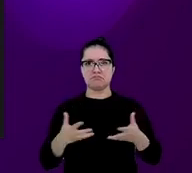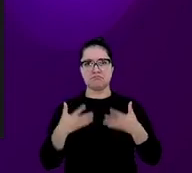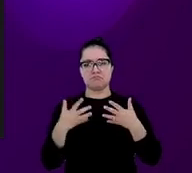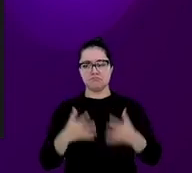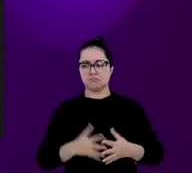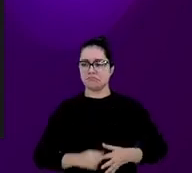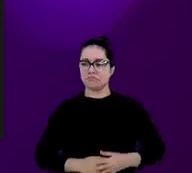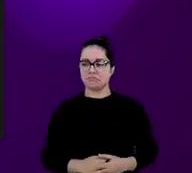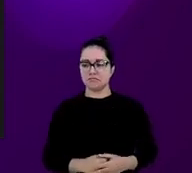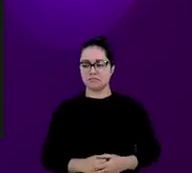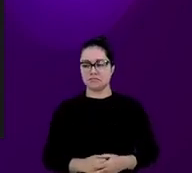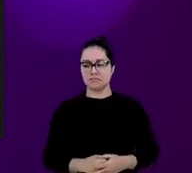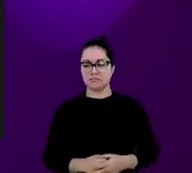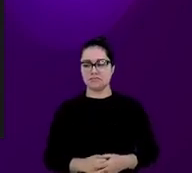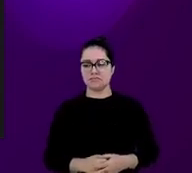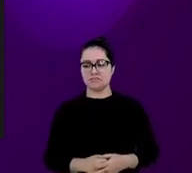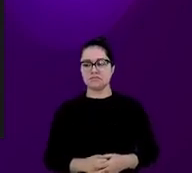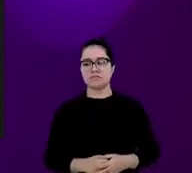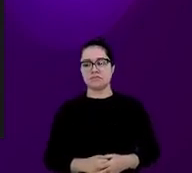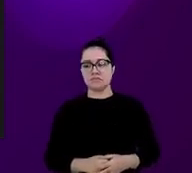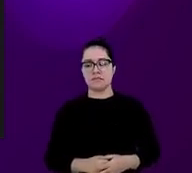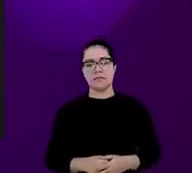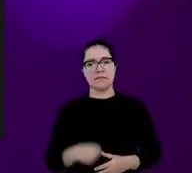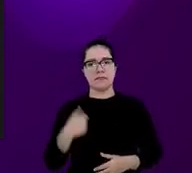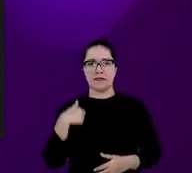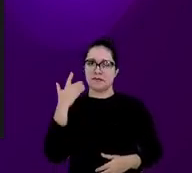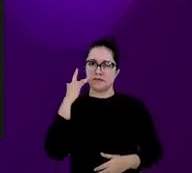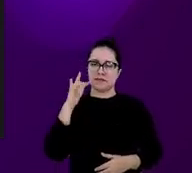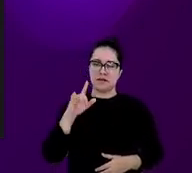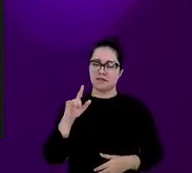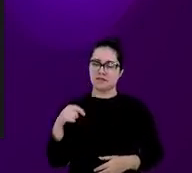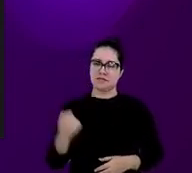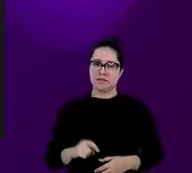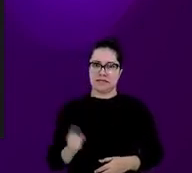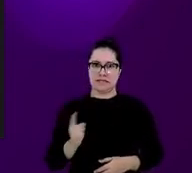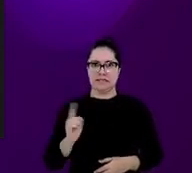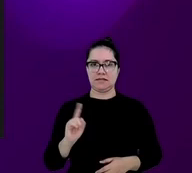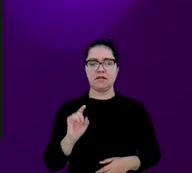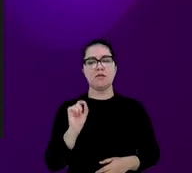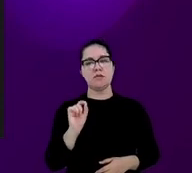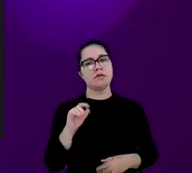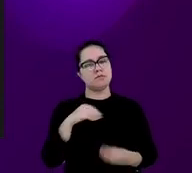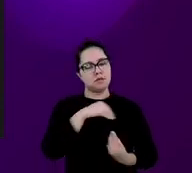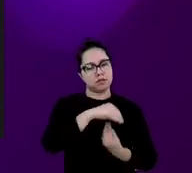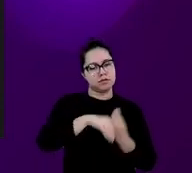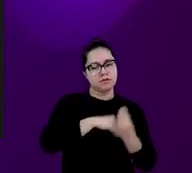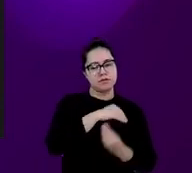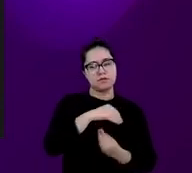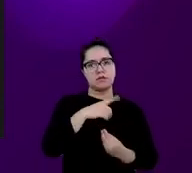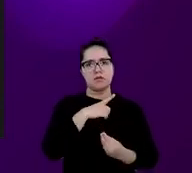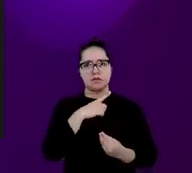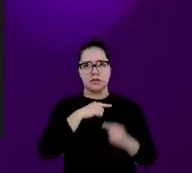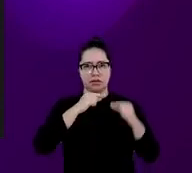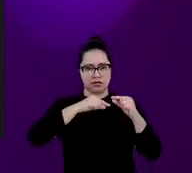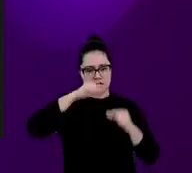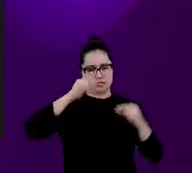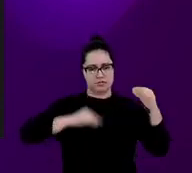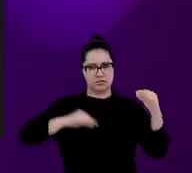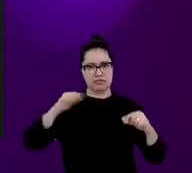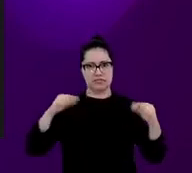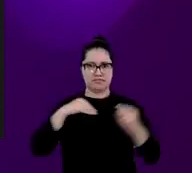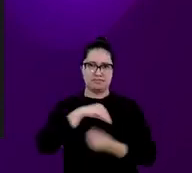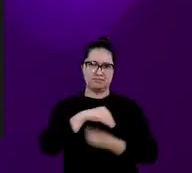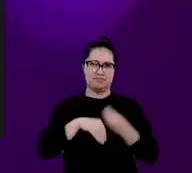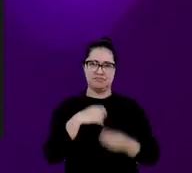don't think it's necessary to have a mix of wavelengths. Somehow I believe that it can